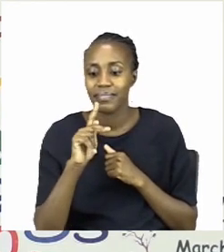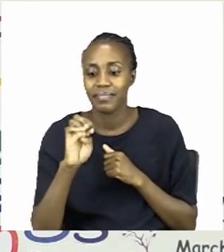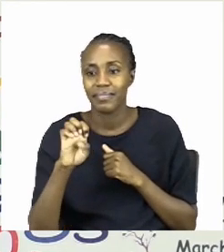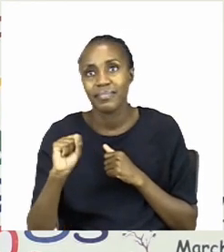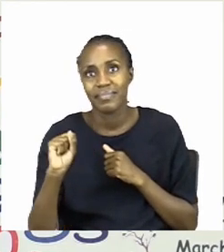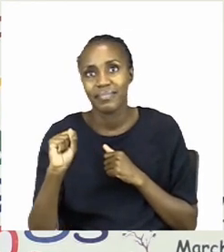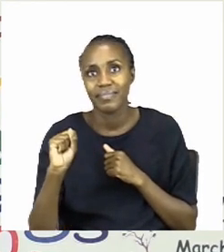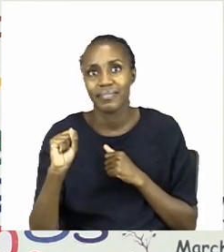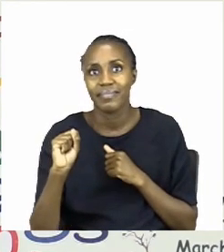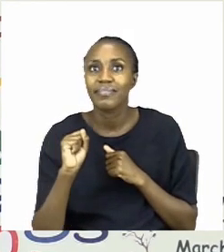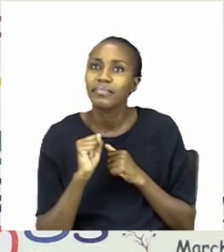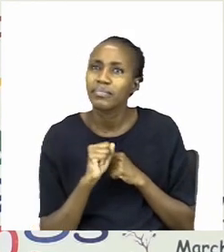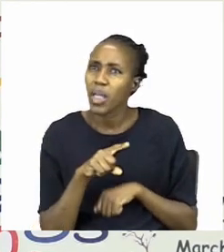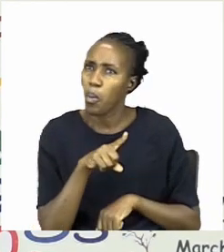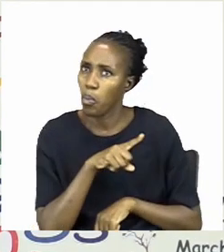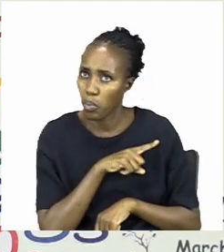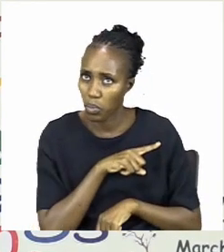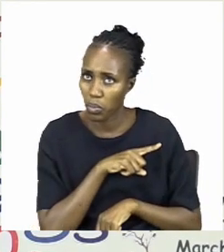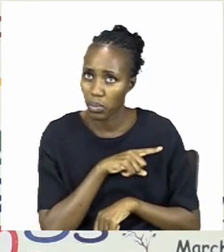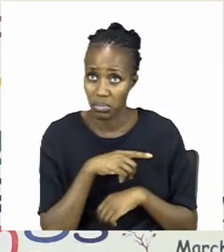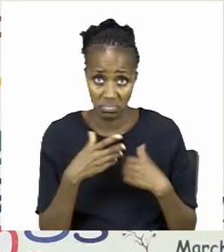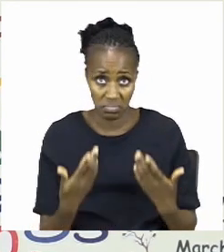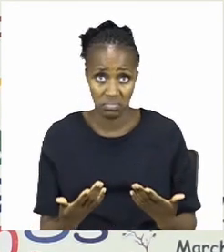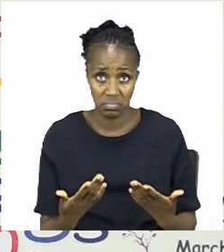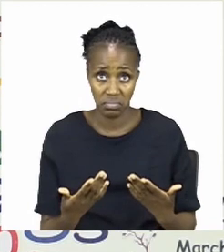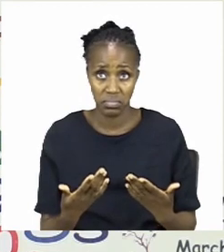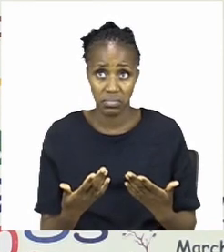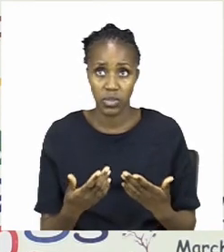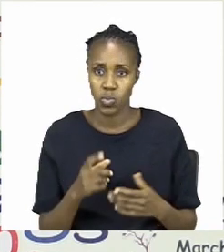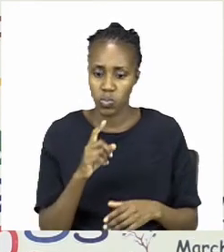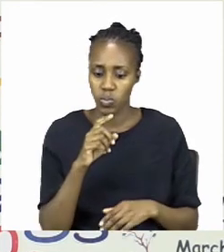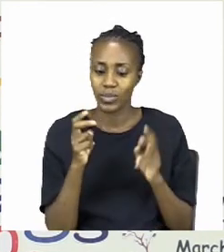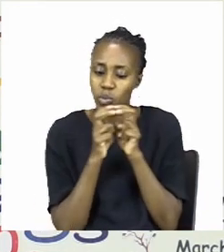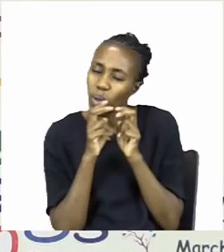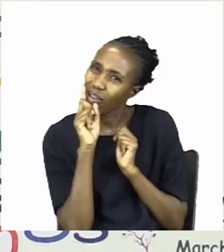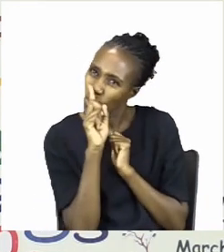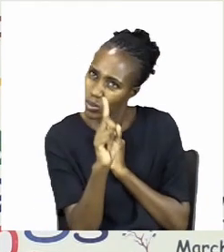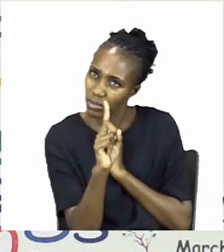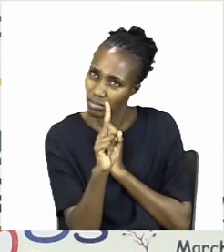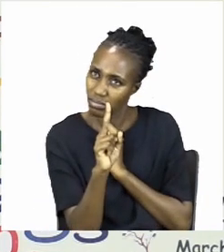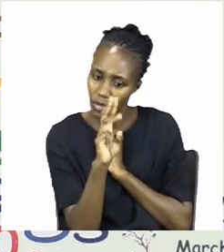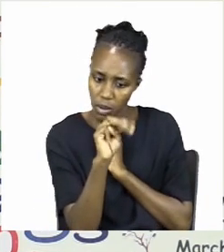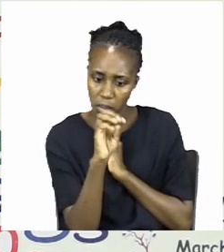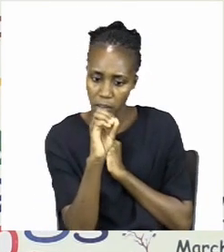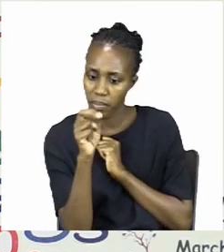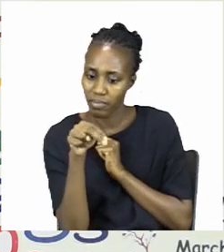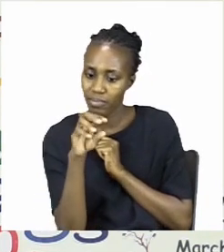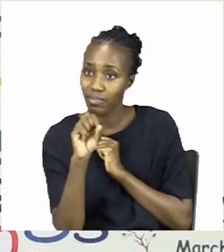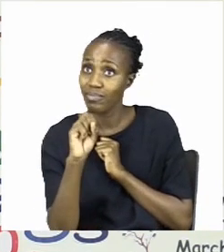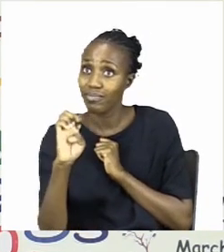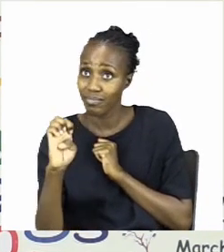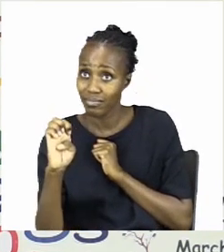likes. Why? Because we only talk about one mouse, and that, like we